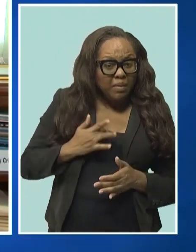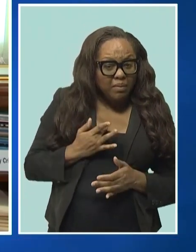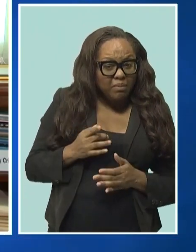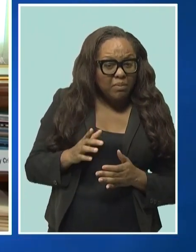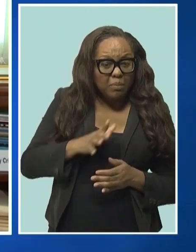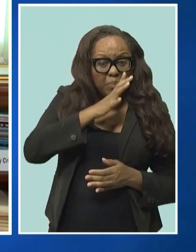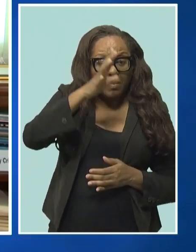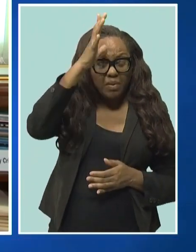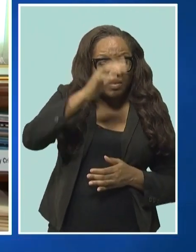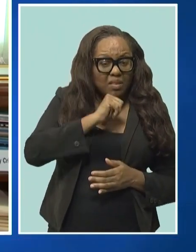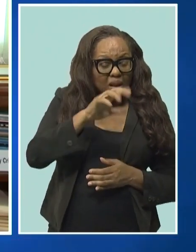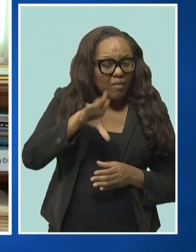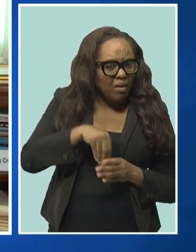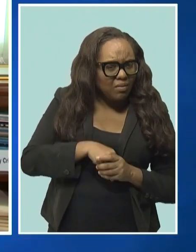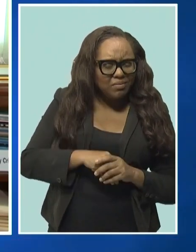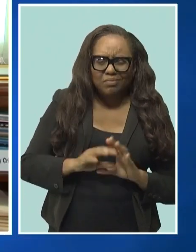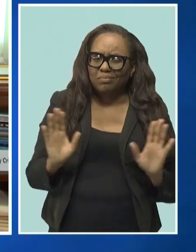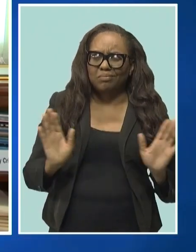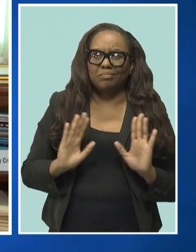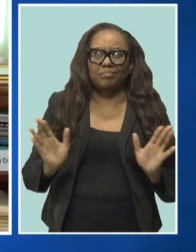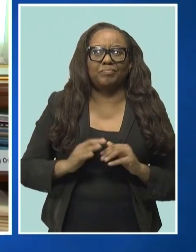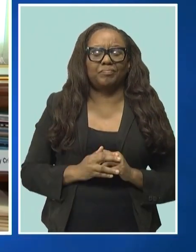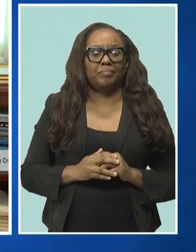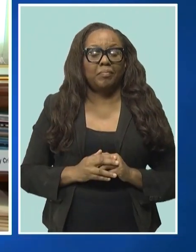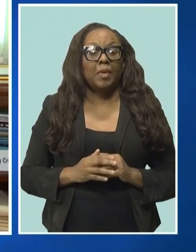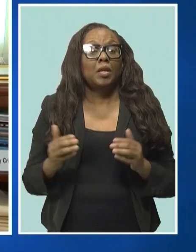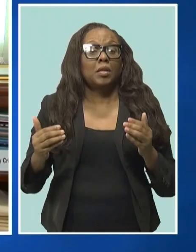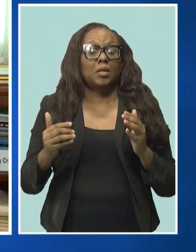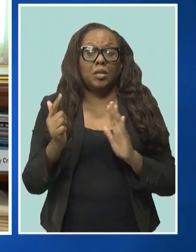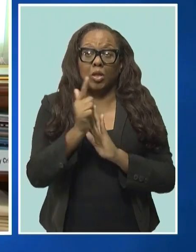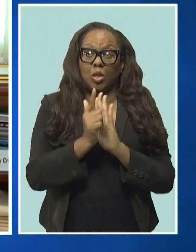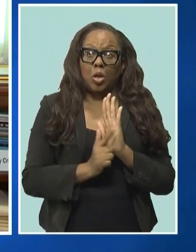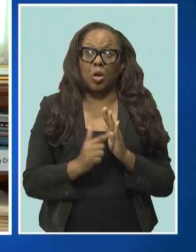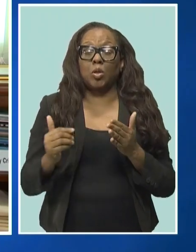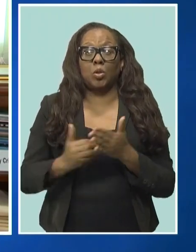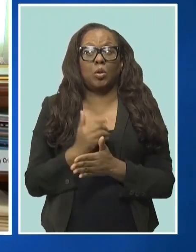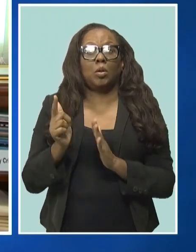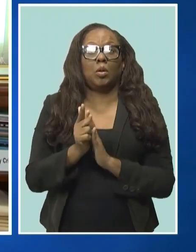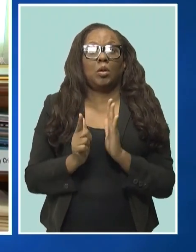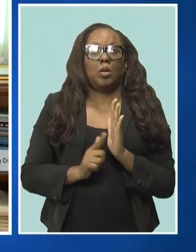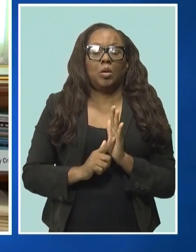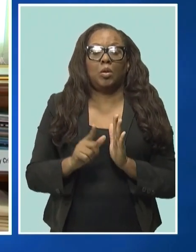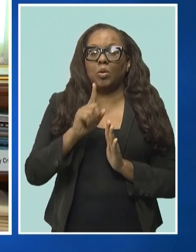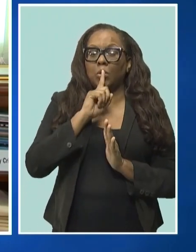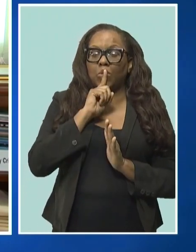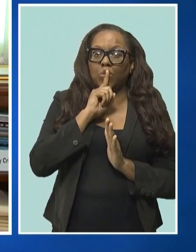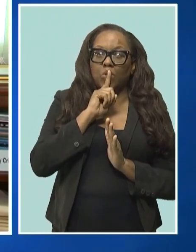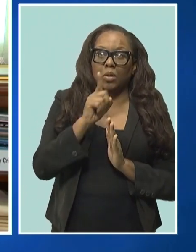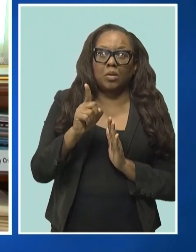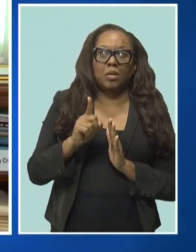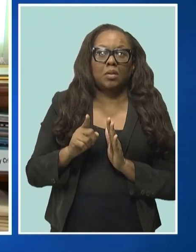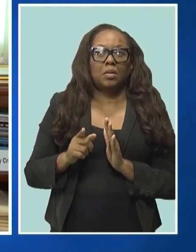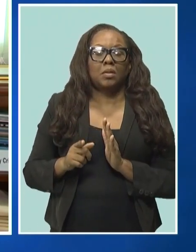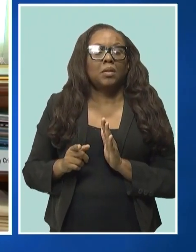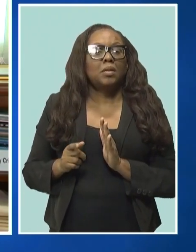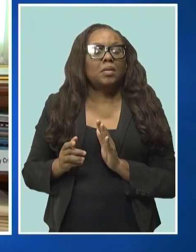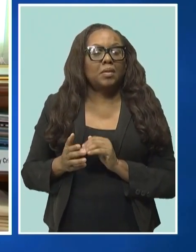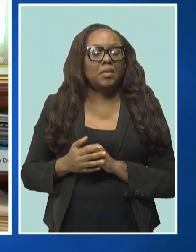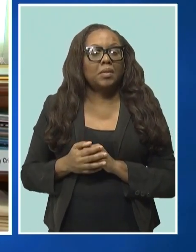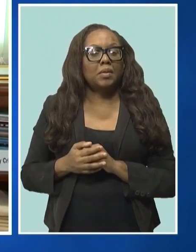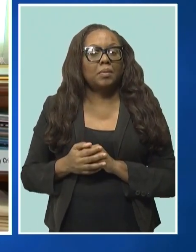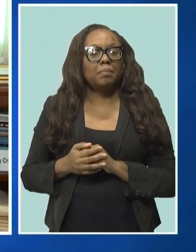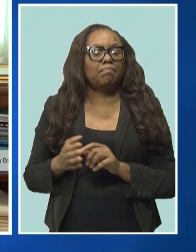the point, though, that one has to understand, this legislation really affects a very small percentage of